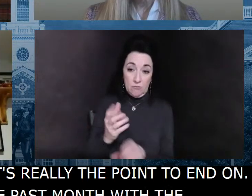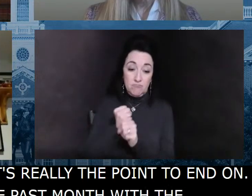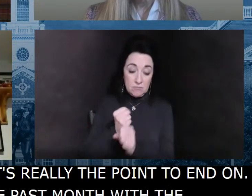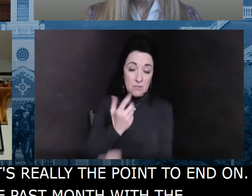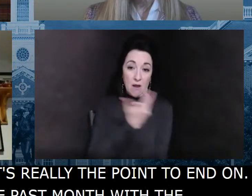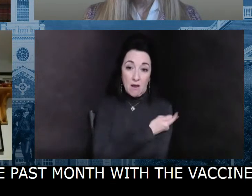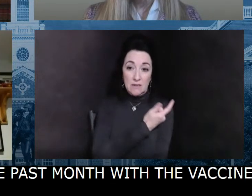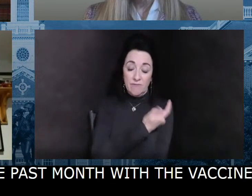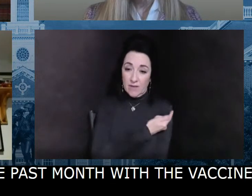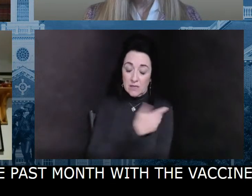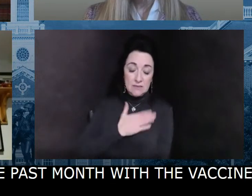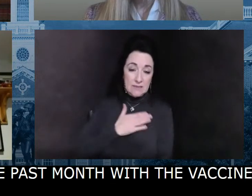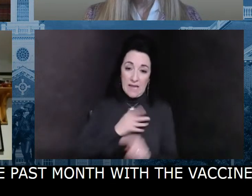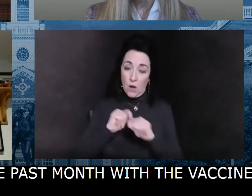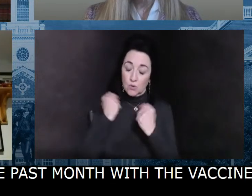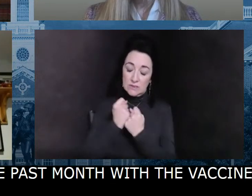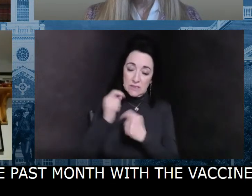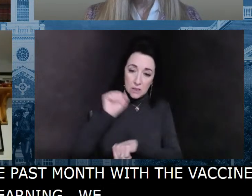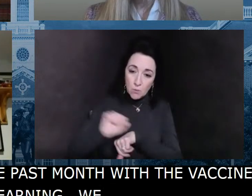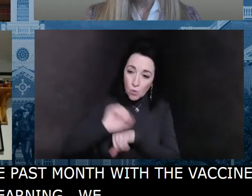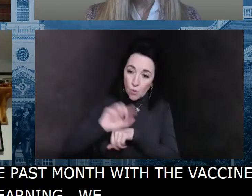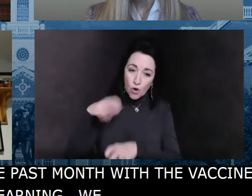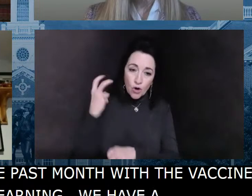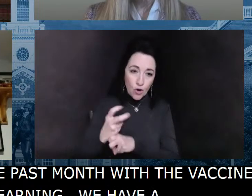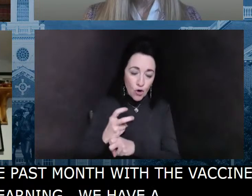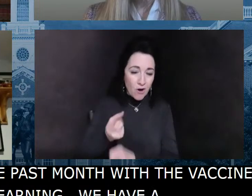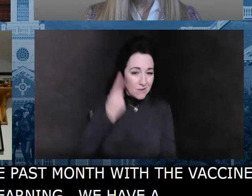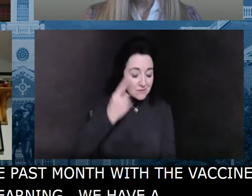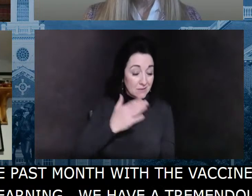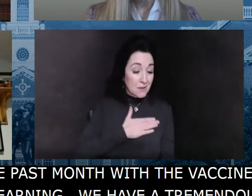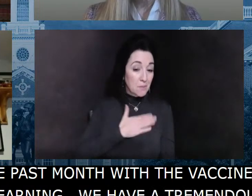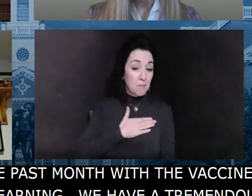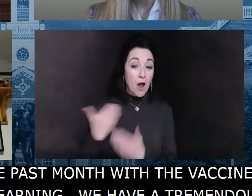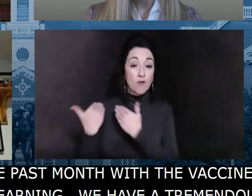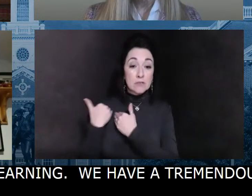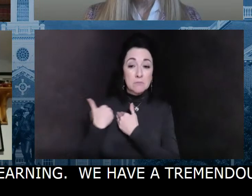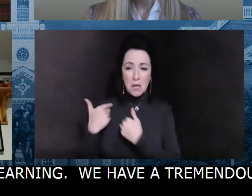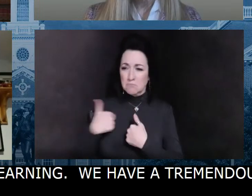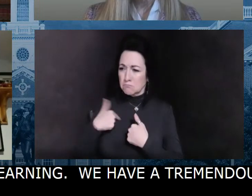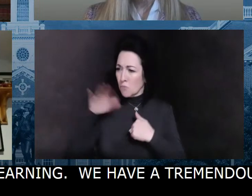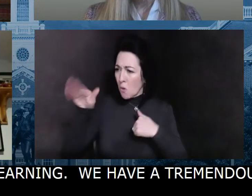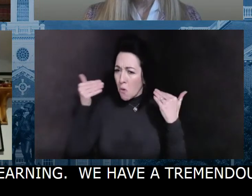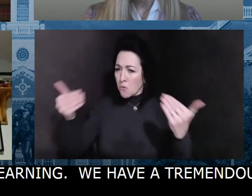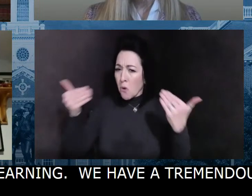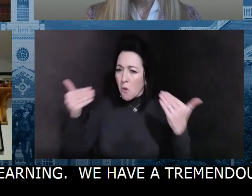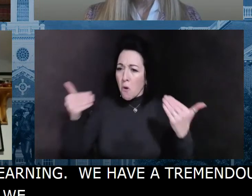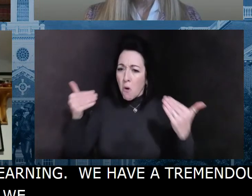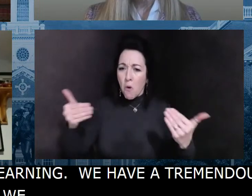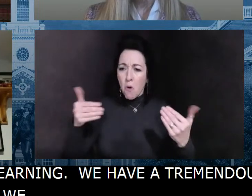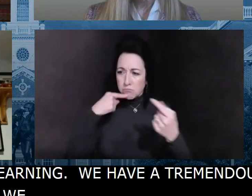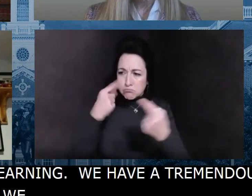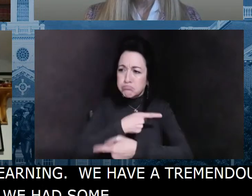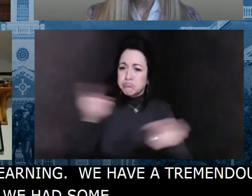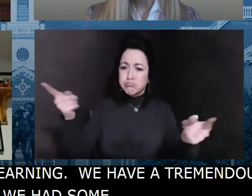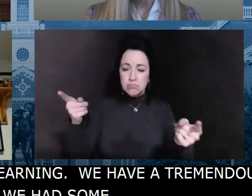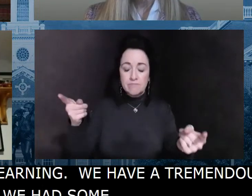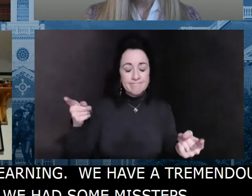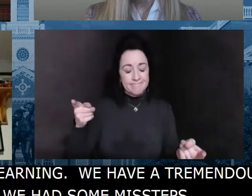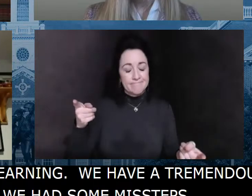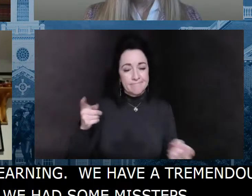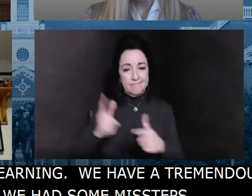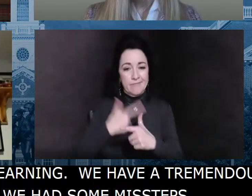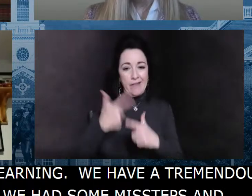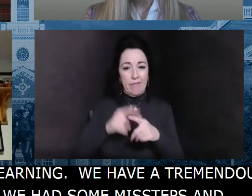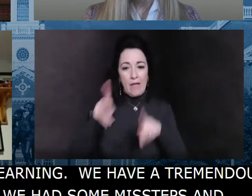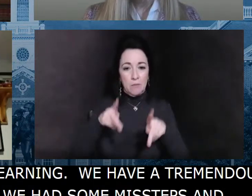hard. We had some missteps. That's my responsibility. I was pushing hard, wanted to get those vaccines out. I'll take responsibility for